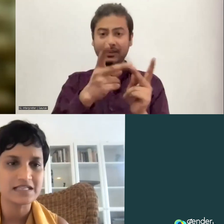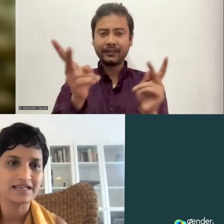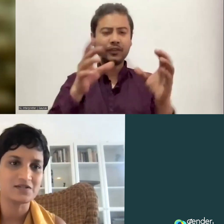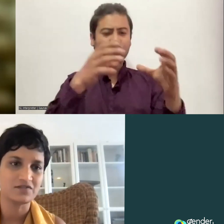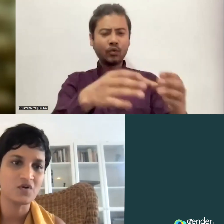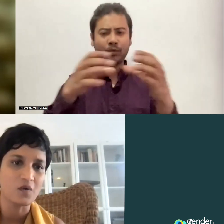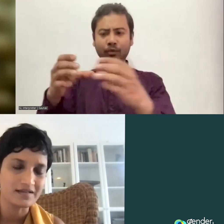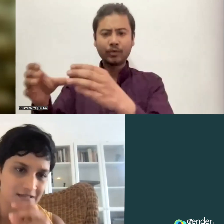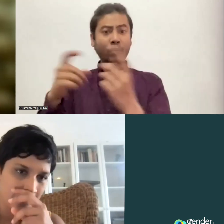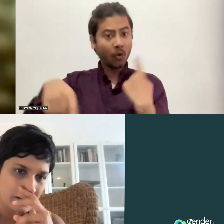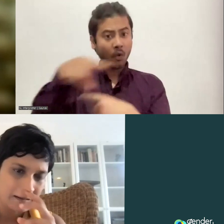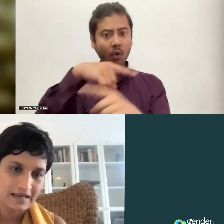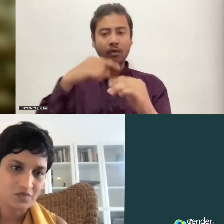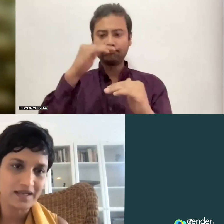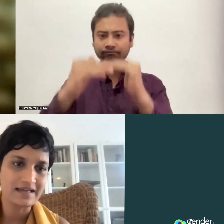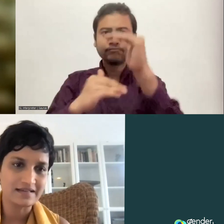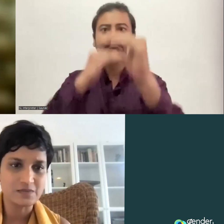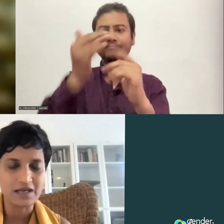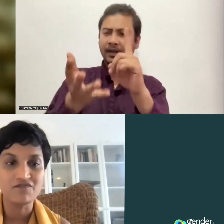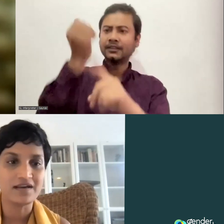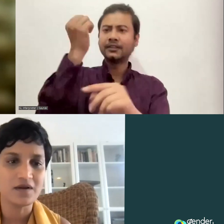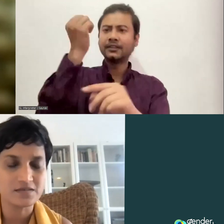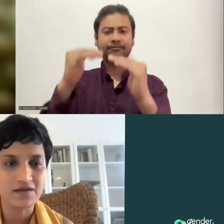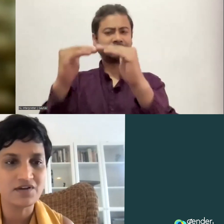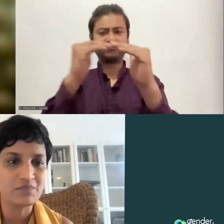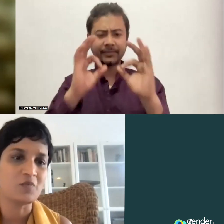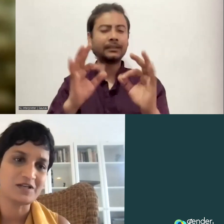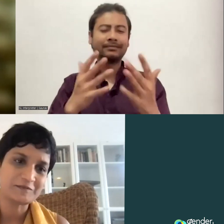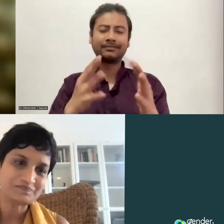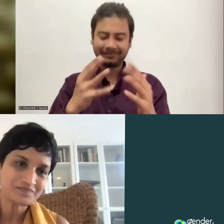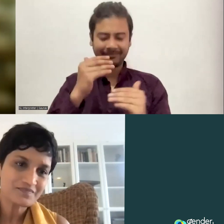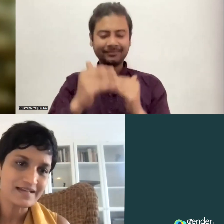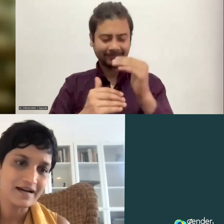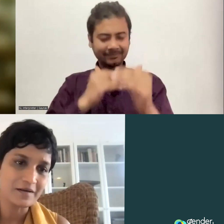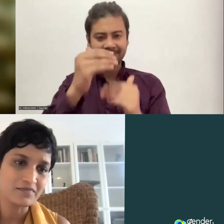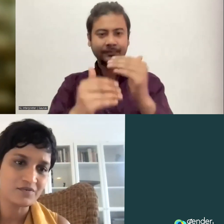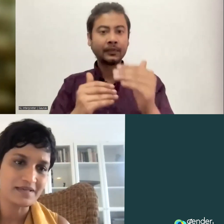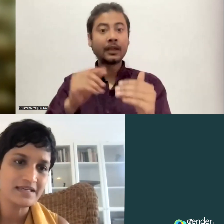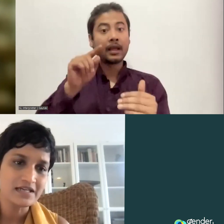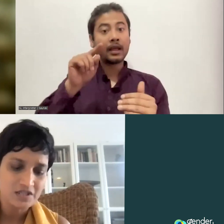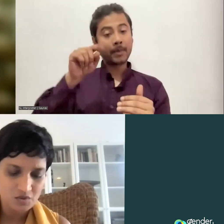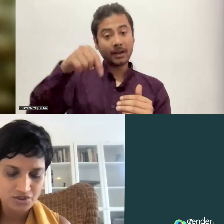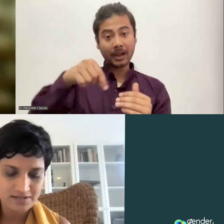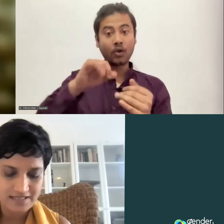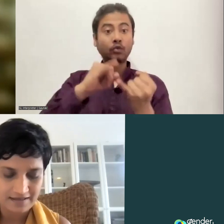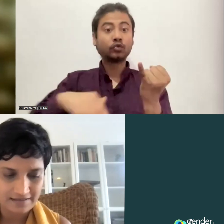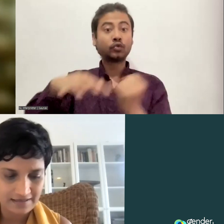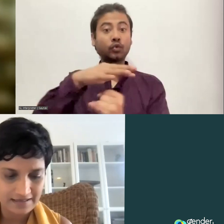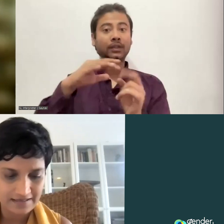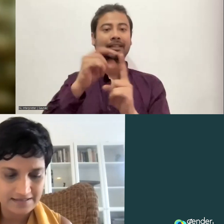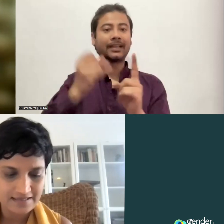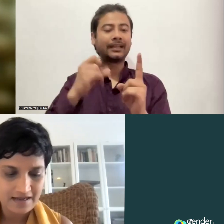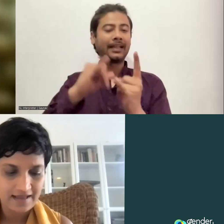social design is sort of coined in a way that it's become very popular. For me, social